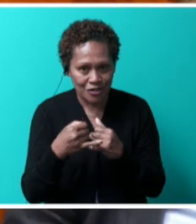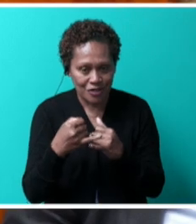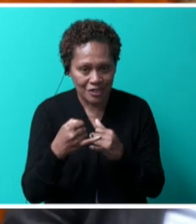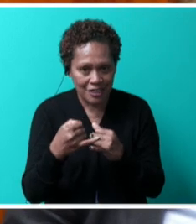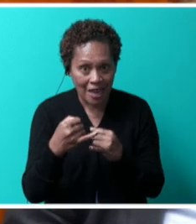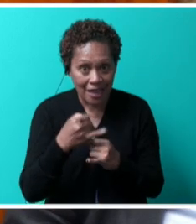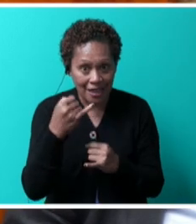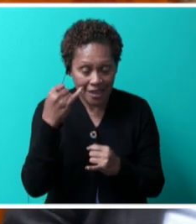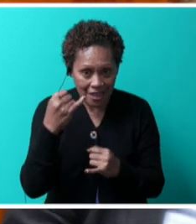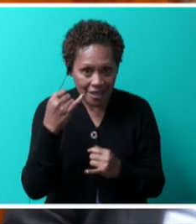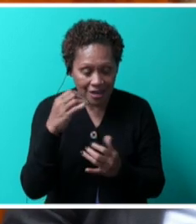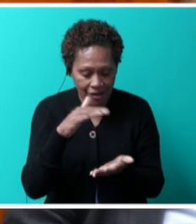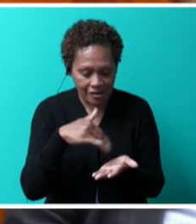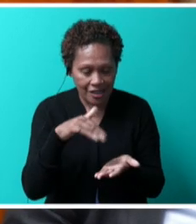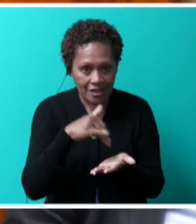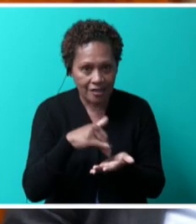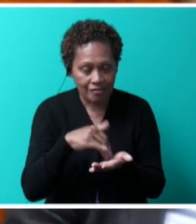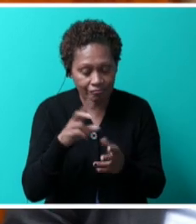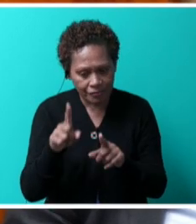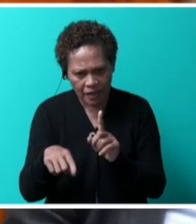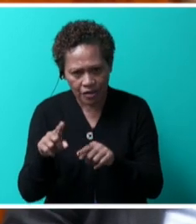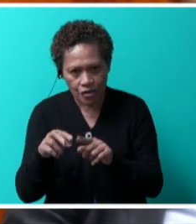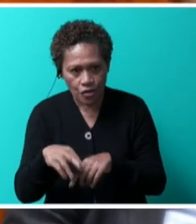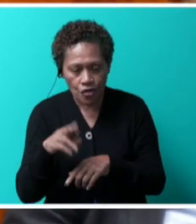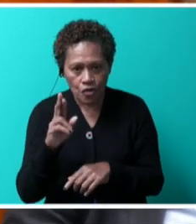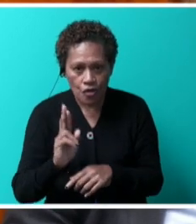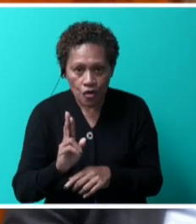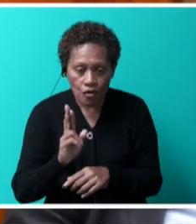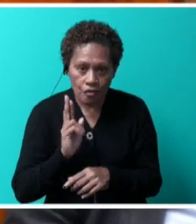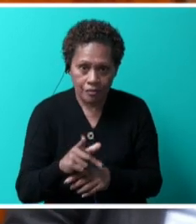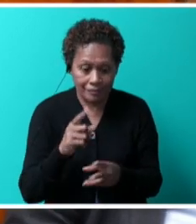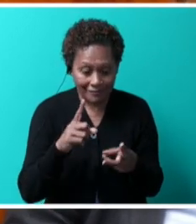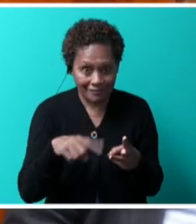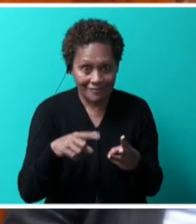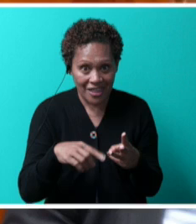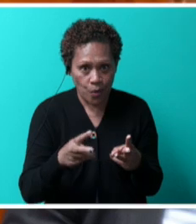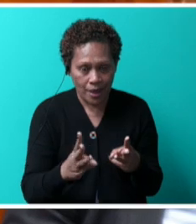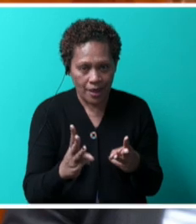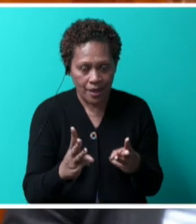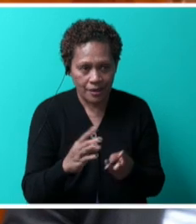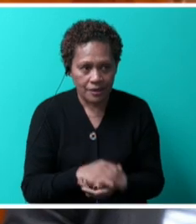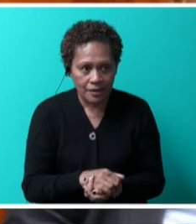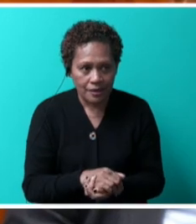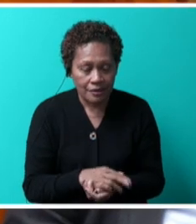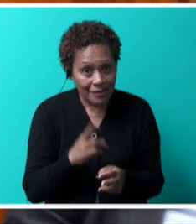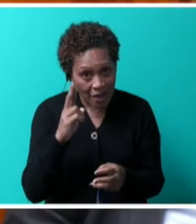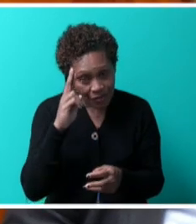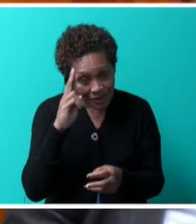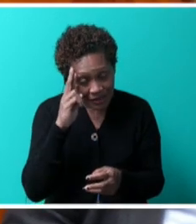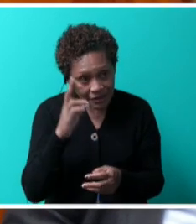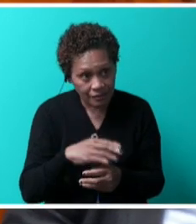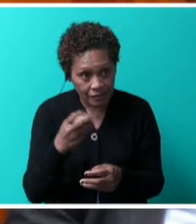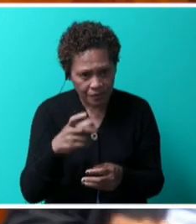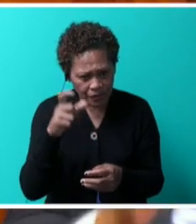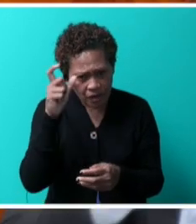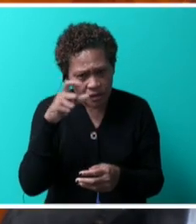sir, diversification matters for four critical reasons. Firstly, it concerns